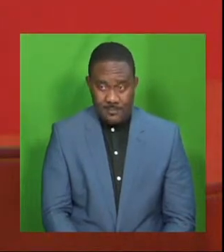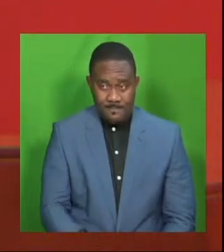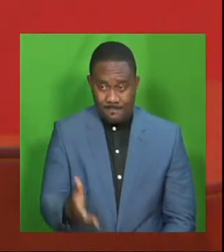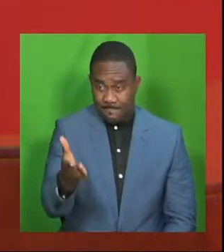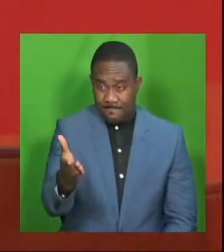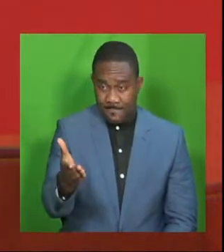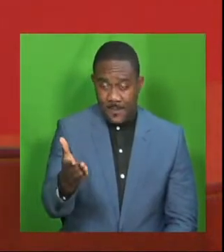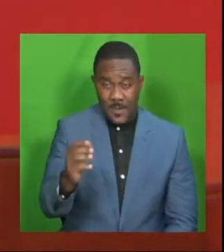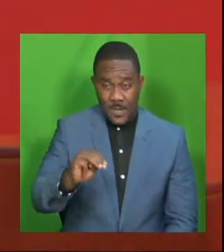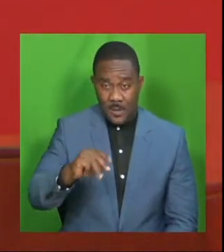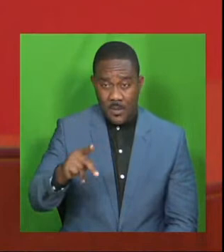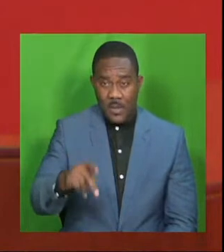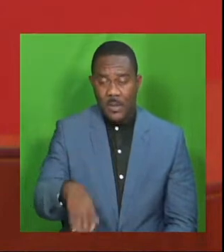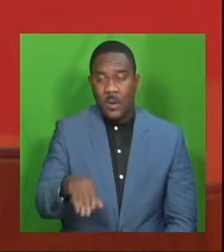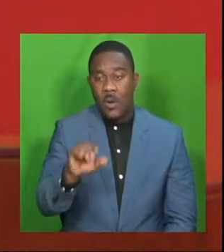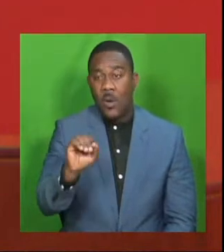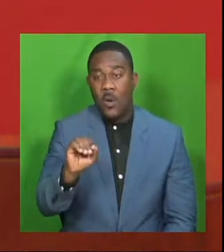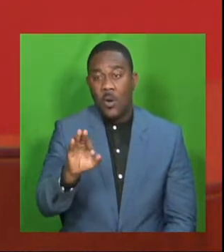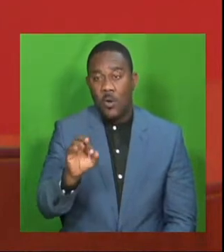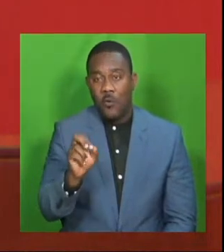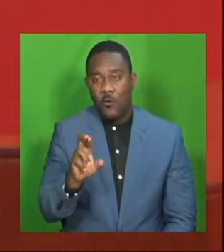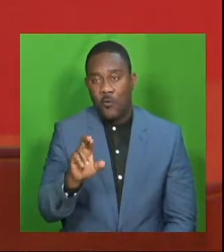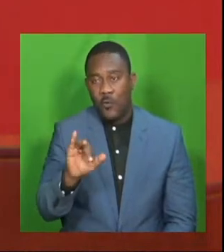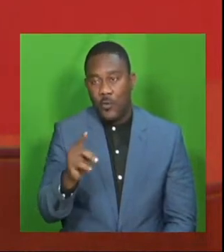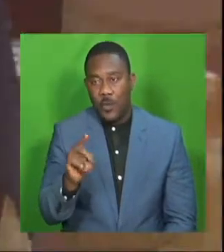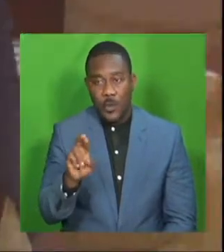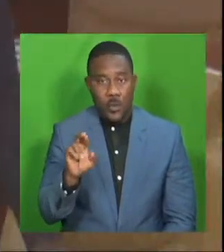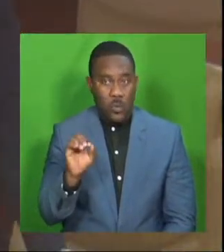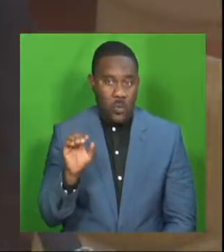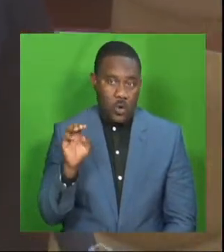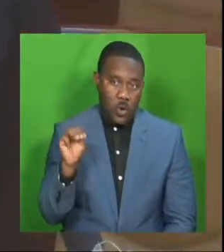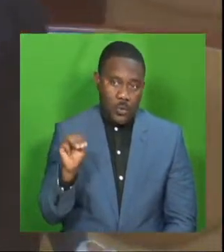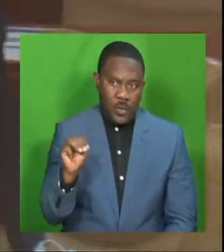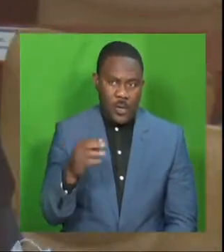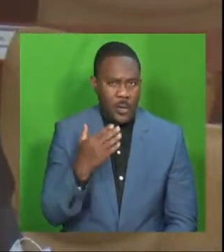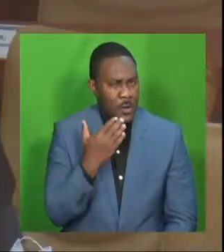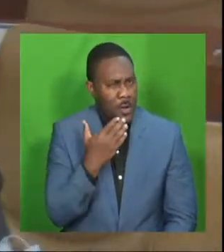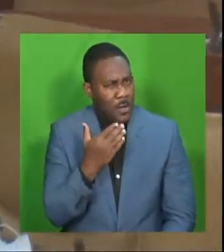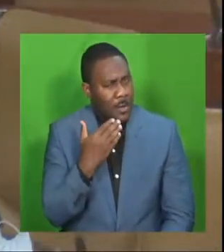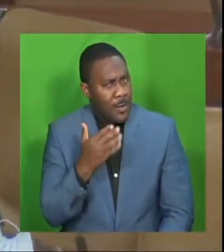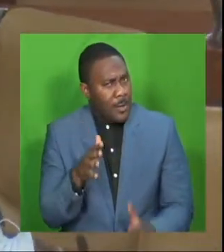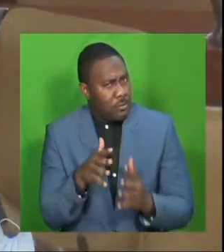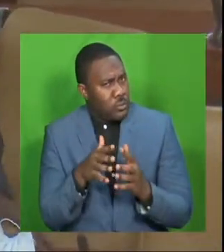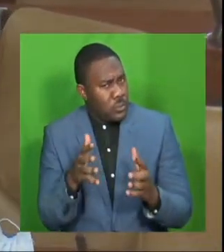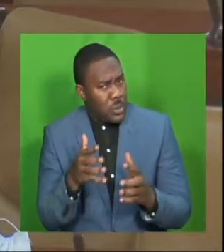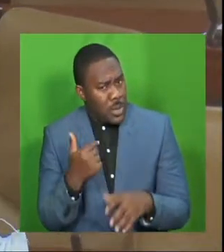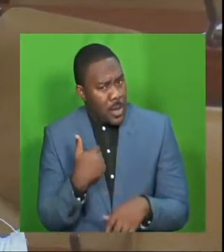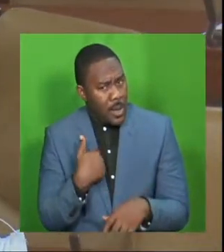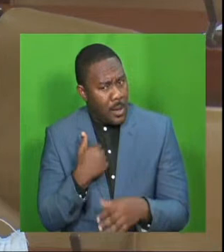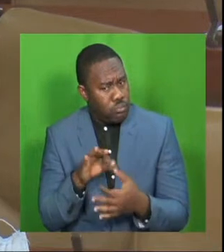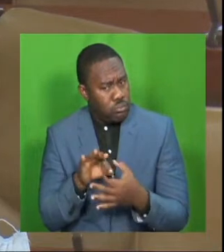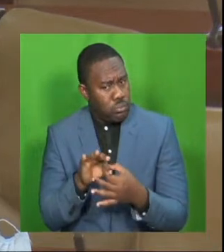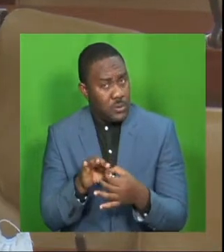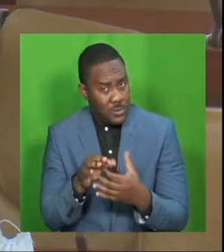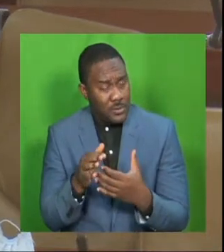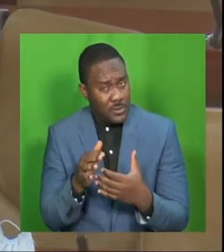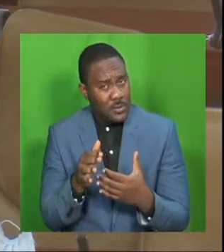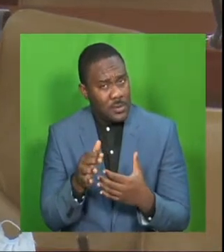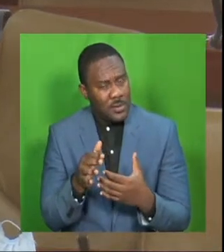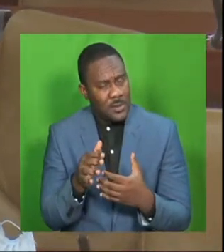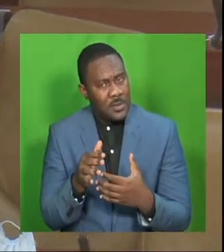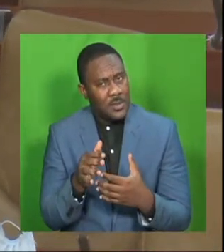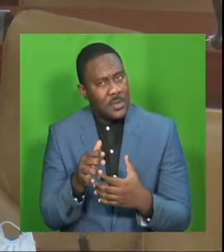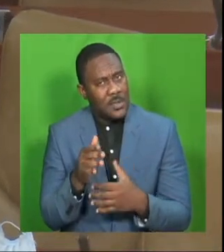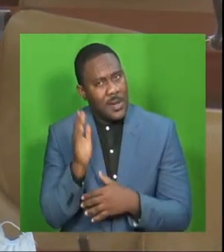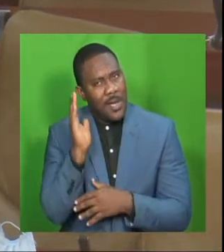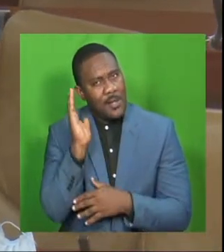Speaker, for the opportunity to associate myself with the statement that has